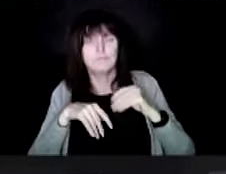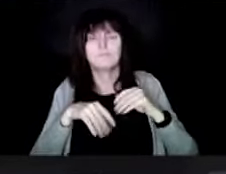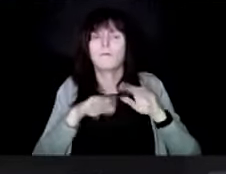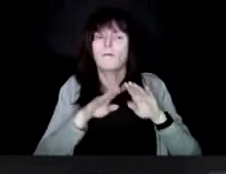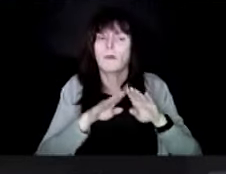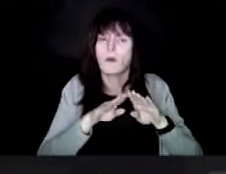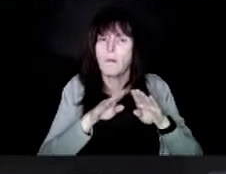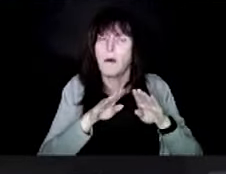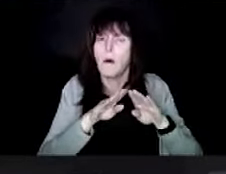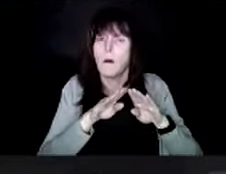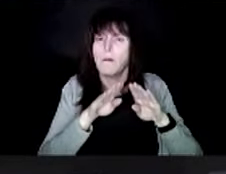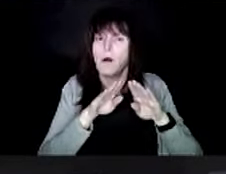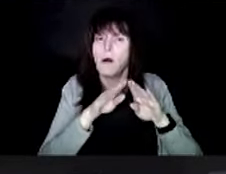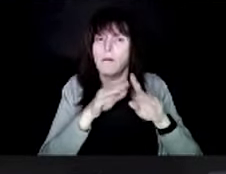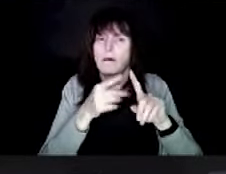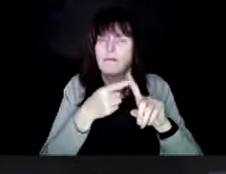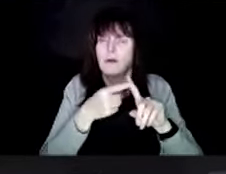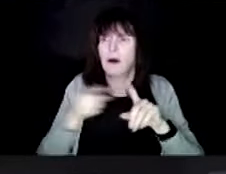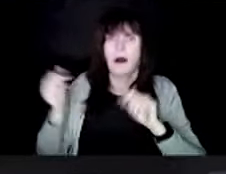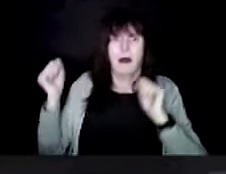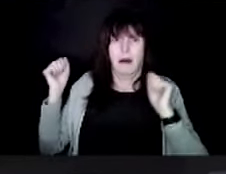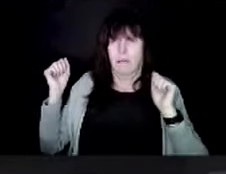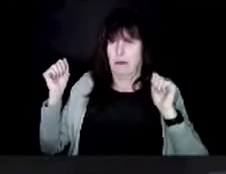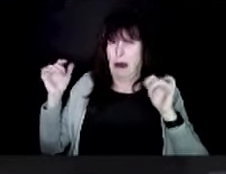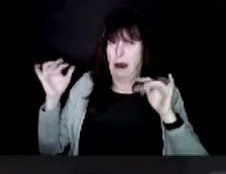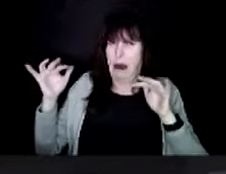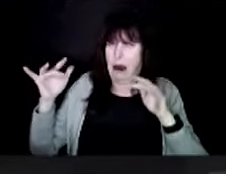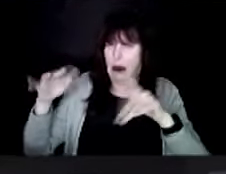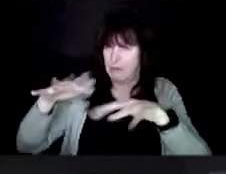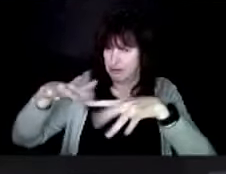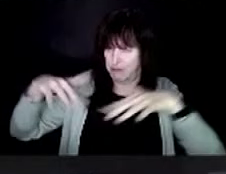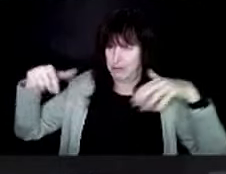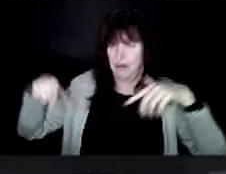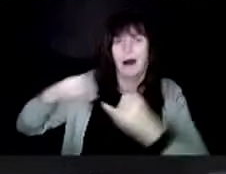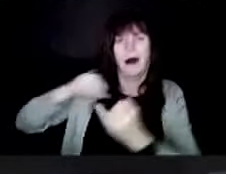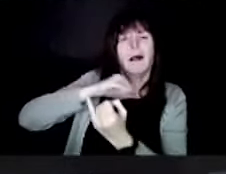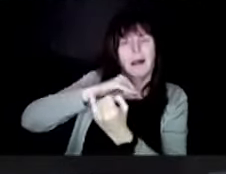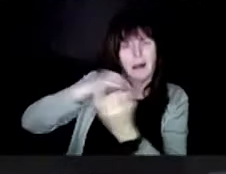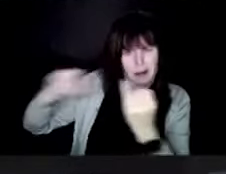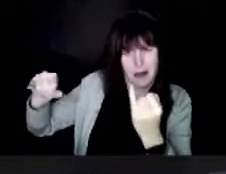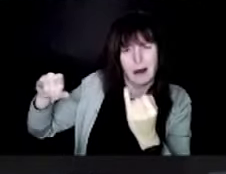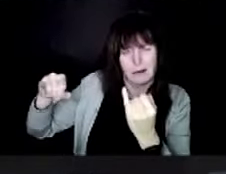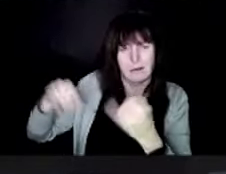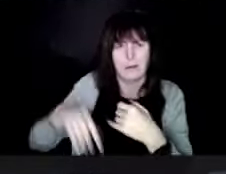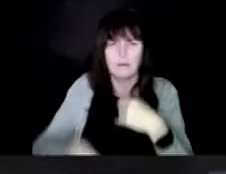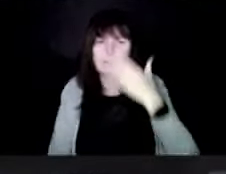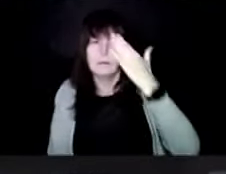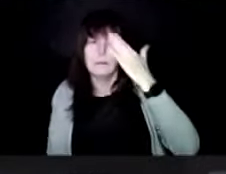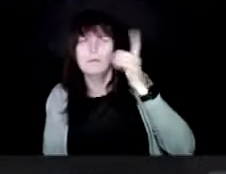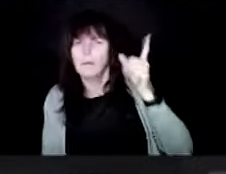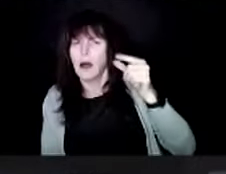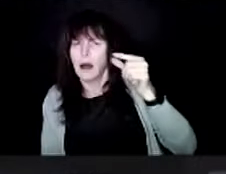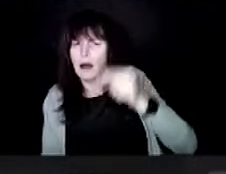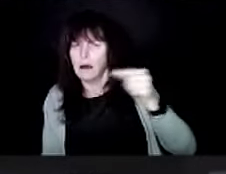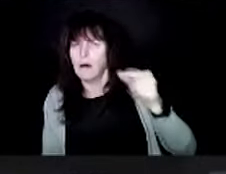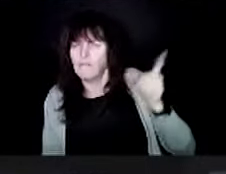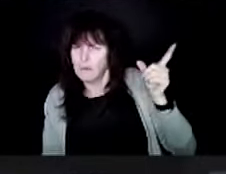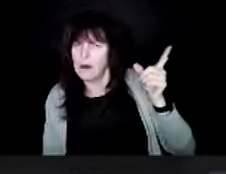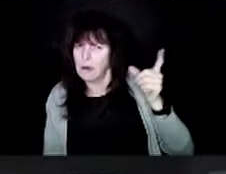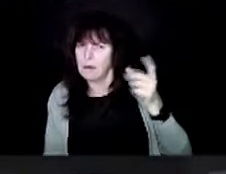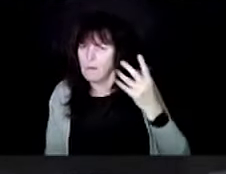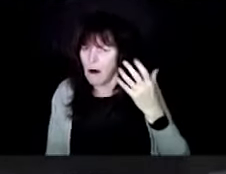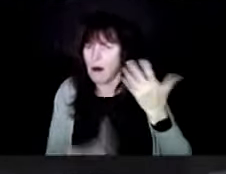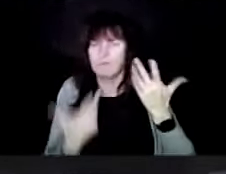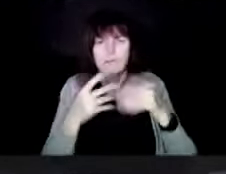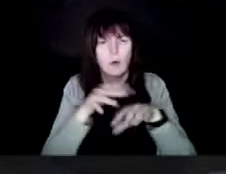And I do believe the government wants to do this in a slow, staged and phased approach. It is the eventual